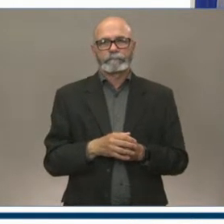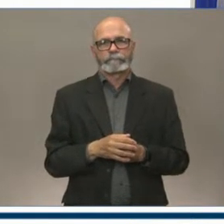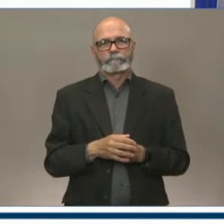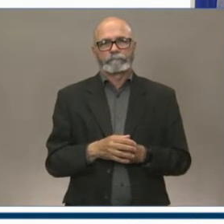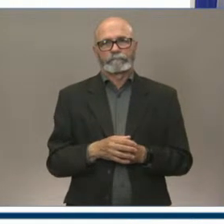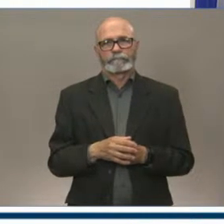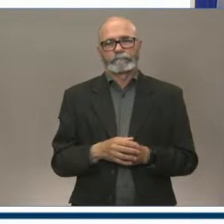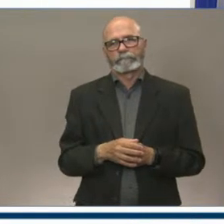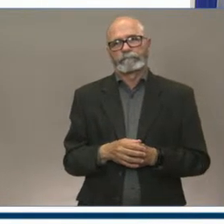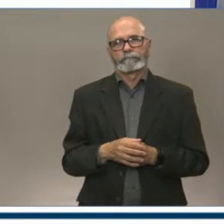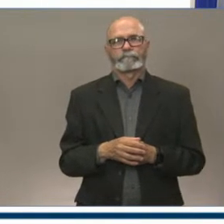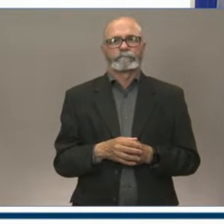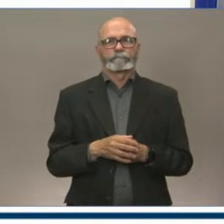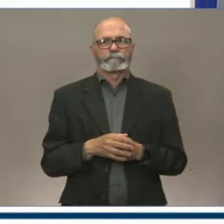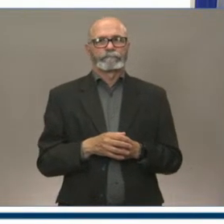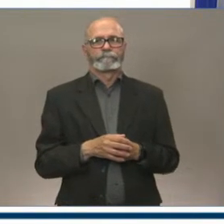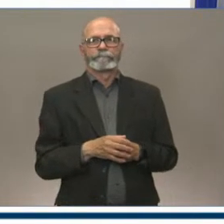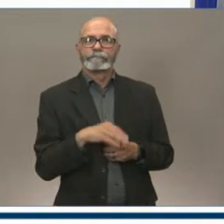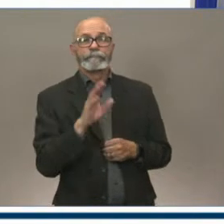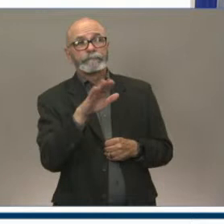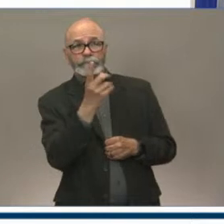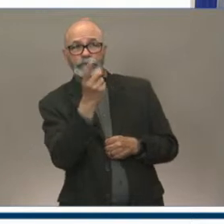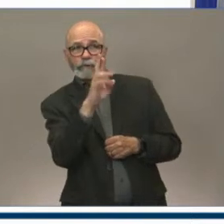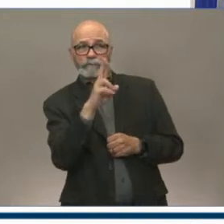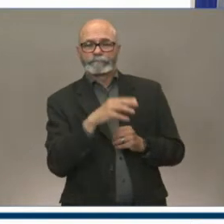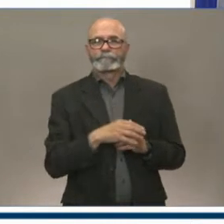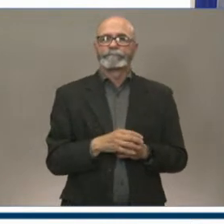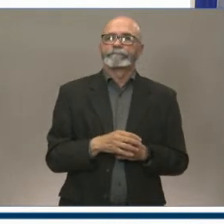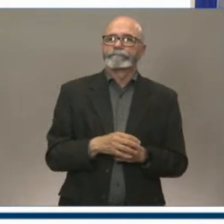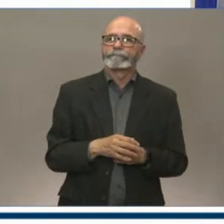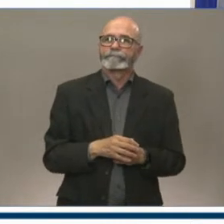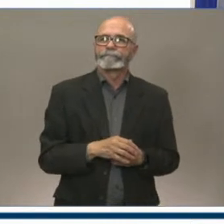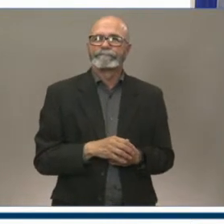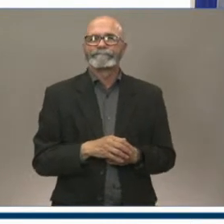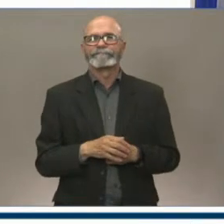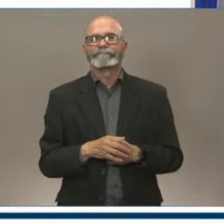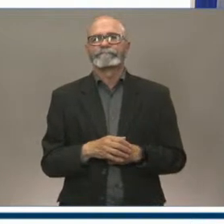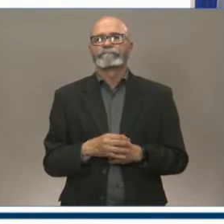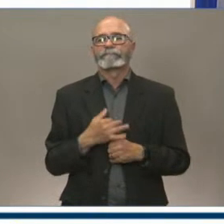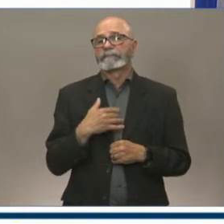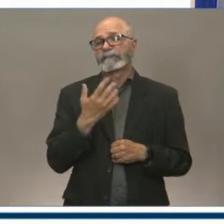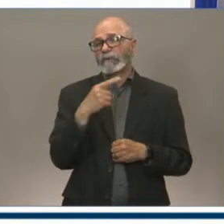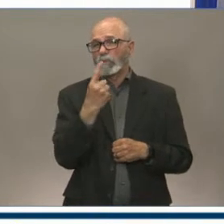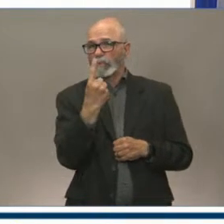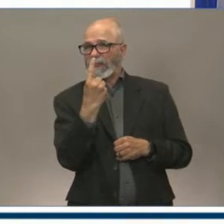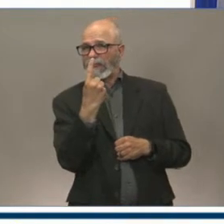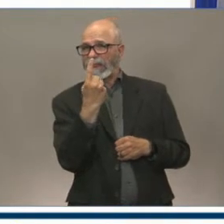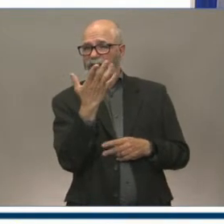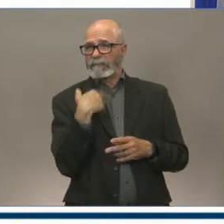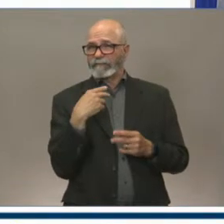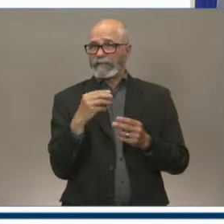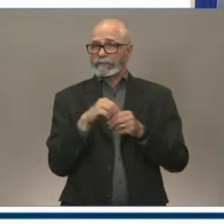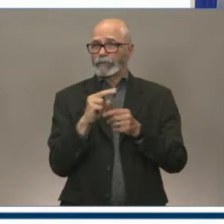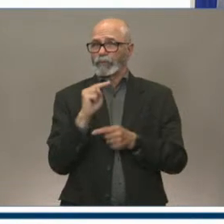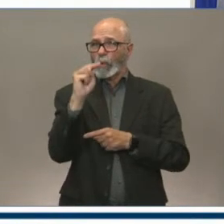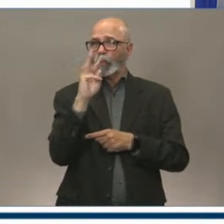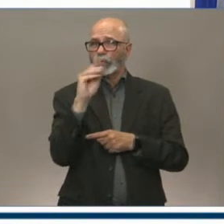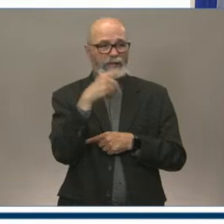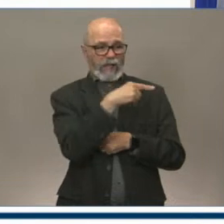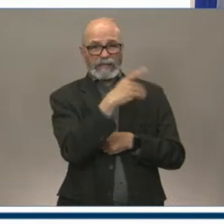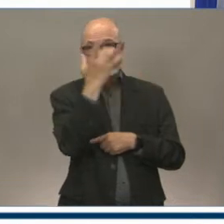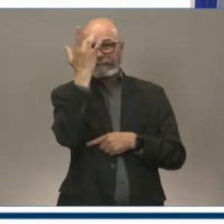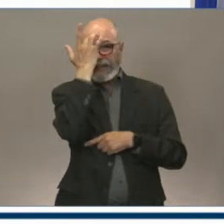Thank you. Dr. Strang, there apparently is a presumptive case of COVID at Northwood in Halifax. Wondering if you can speak to